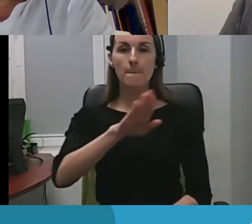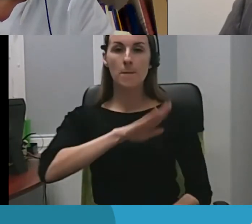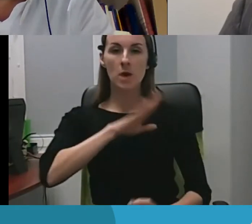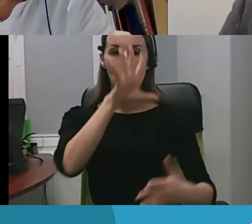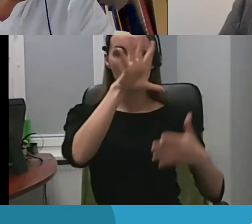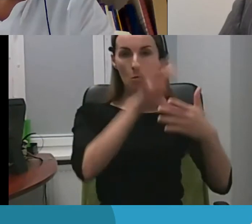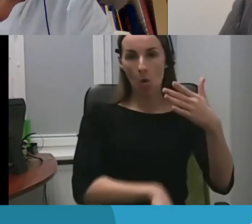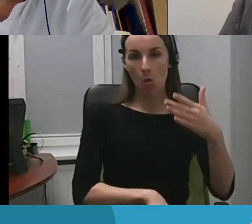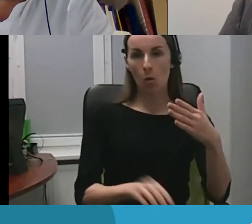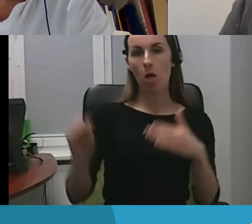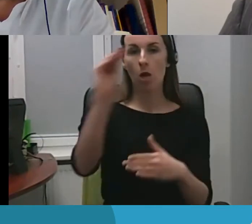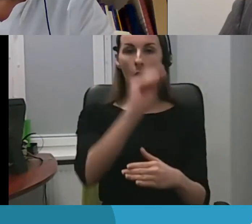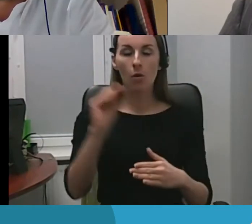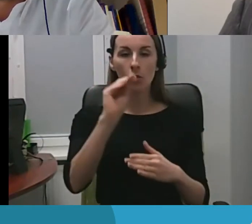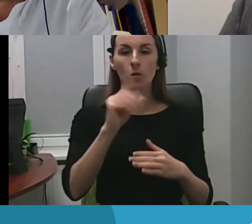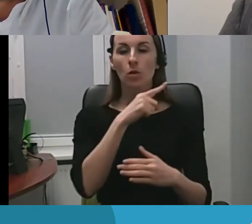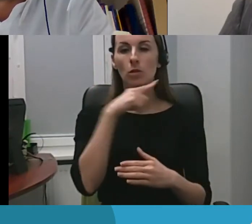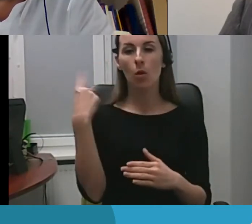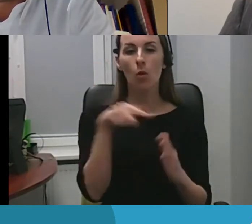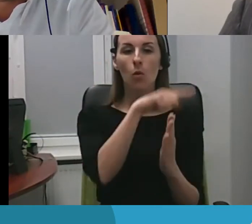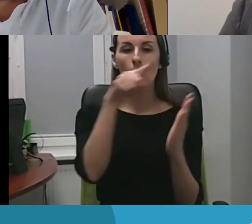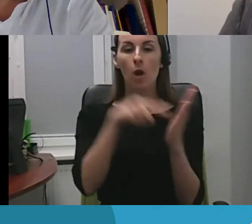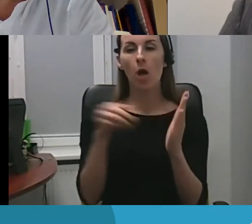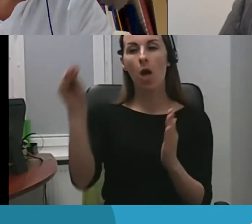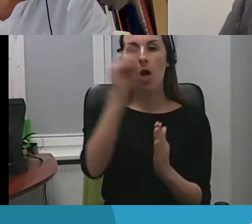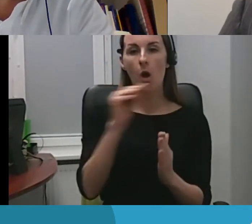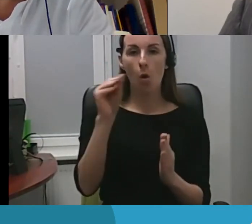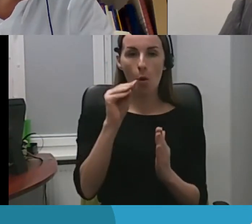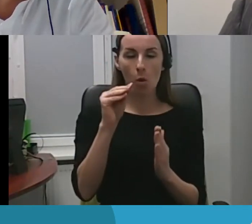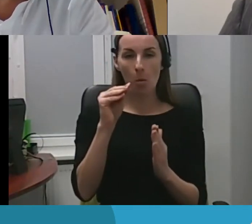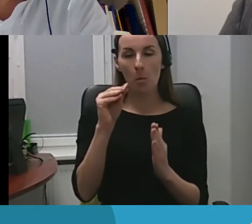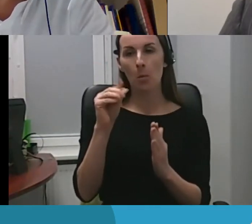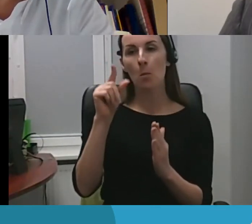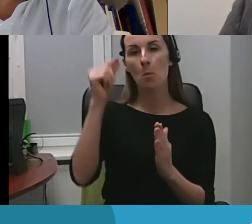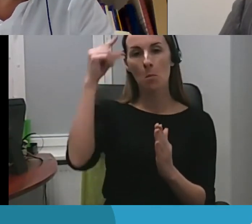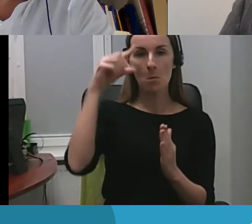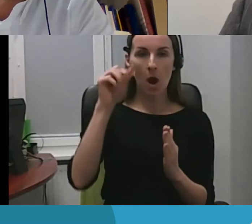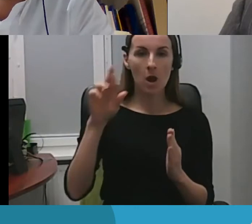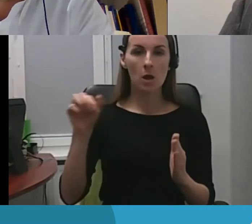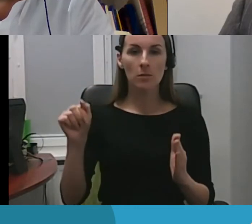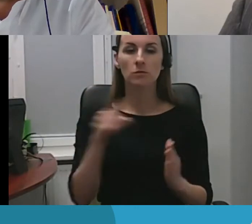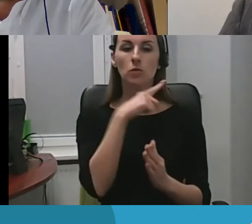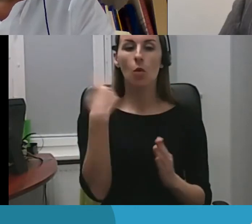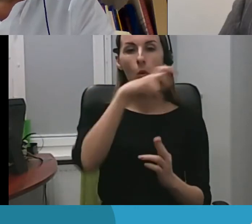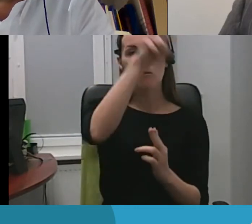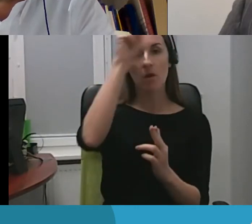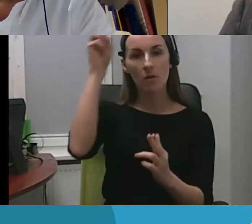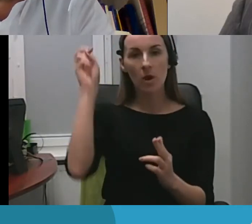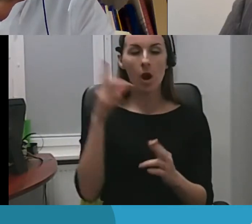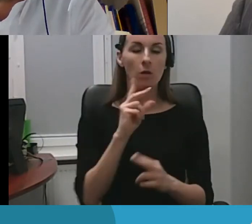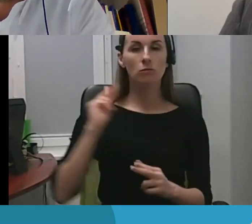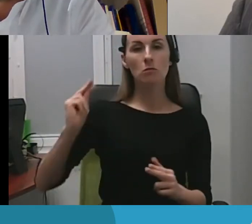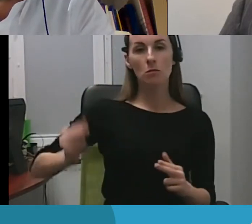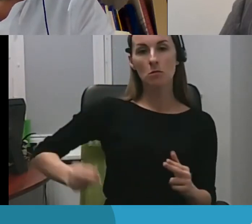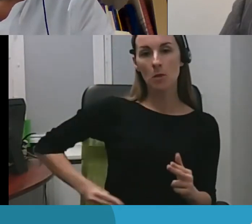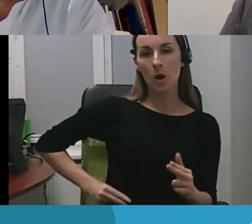European Parliament, also at different national parliaments in France, Bundestag, and